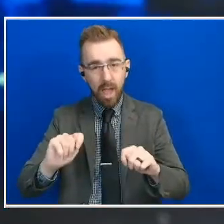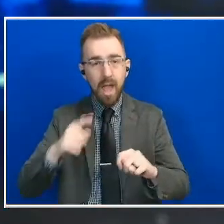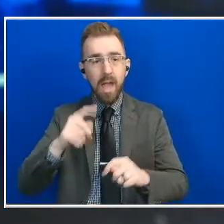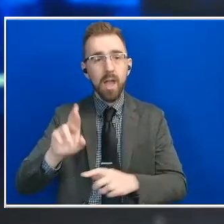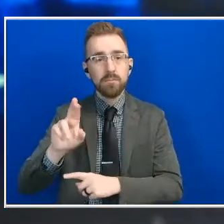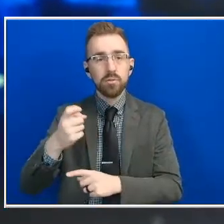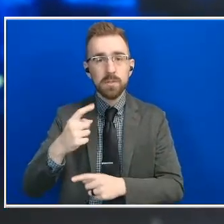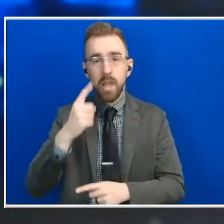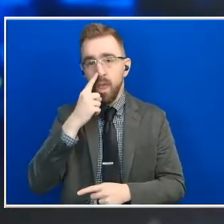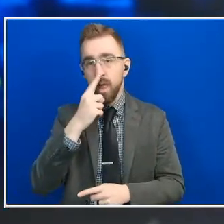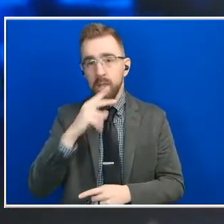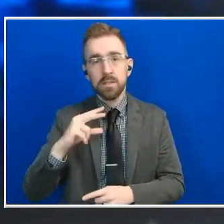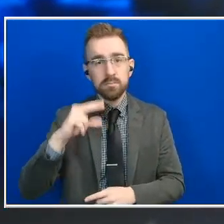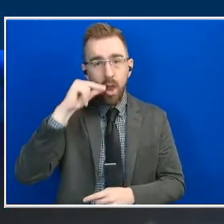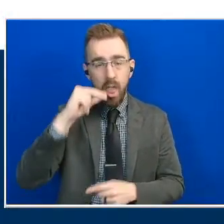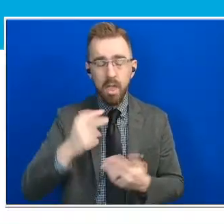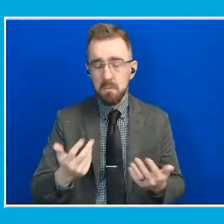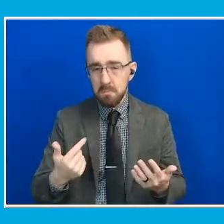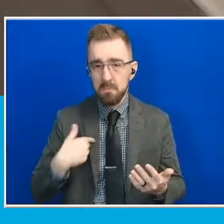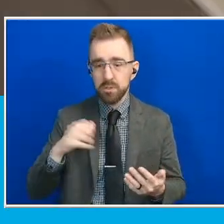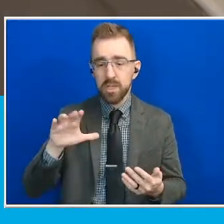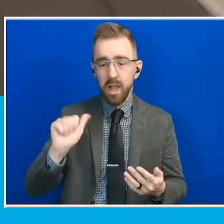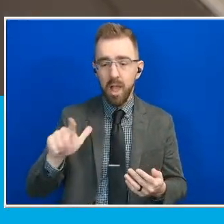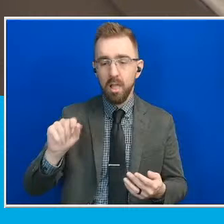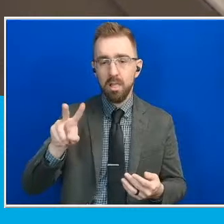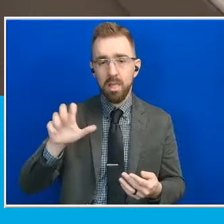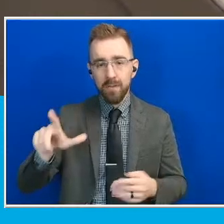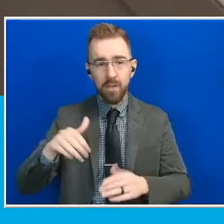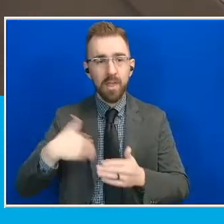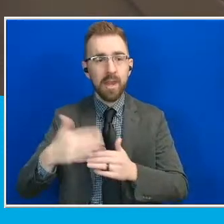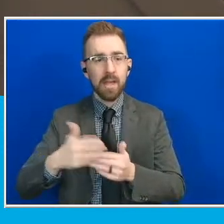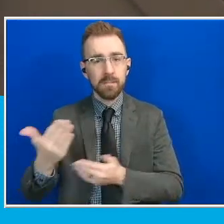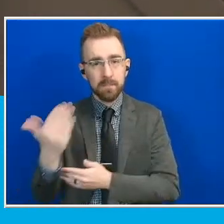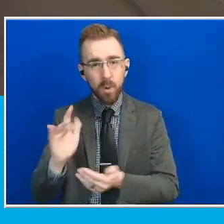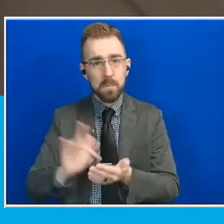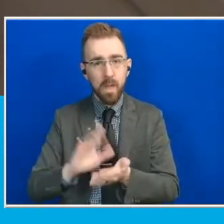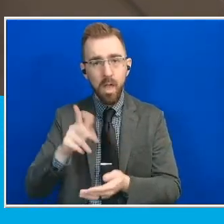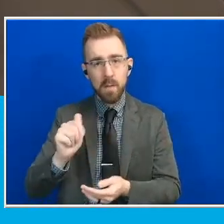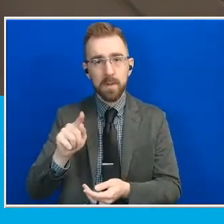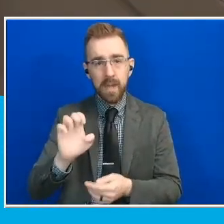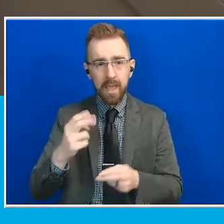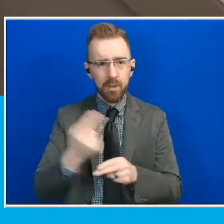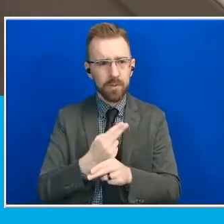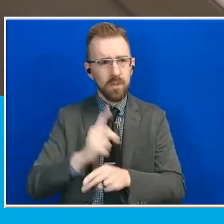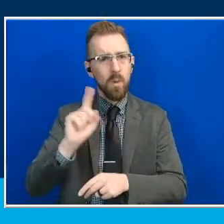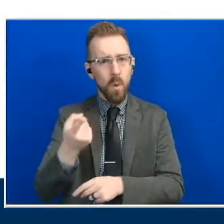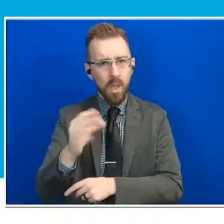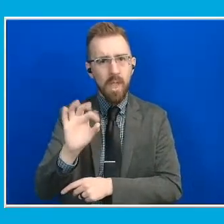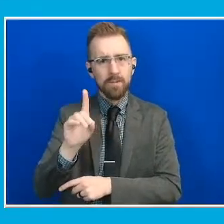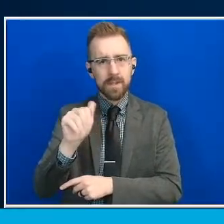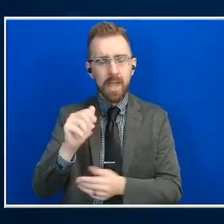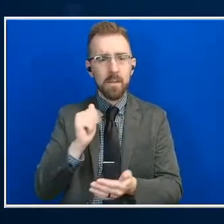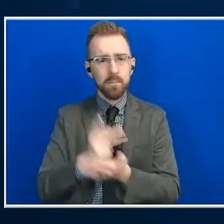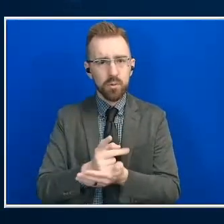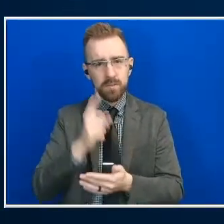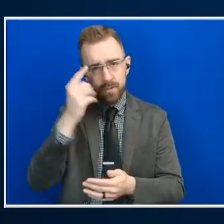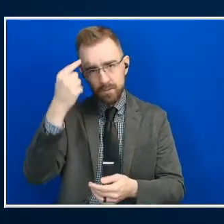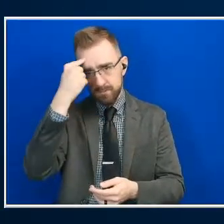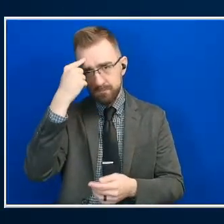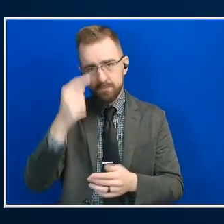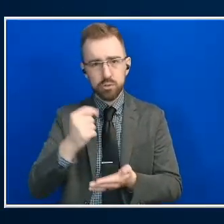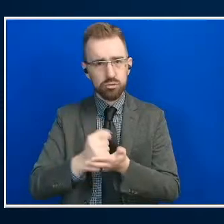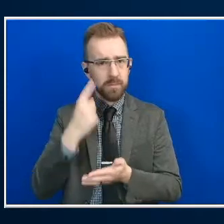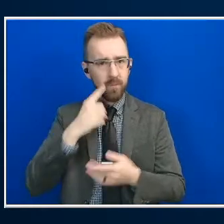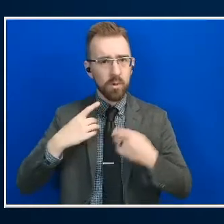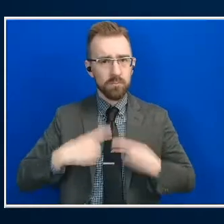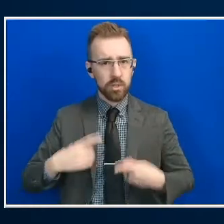I'm Jessica Lovell on the next Morning Medical Update. Hear what it's like using the only FDA-approved psychedelic treatment for depression. Tuesday at